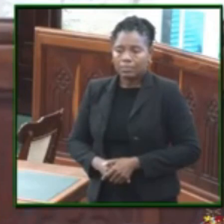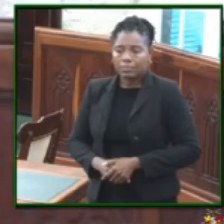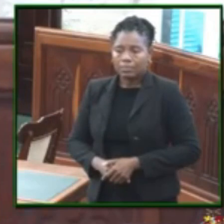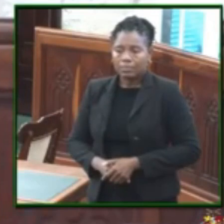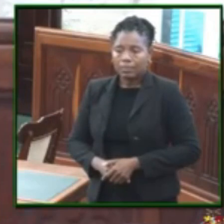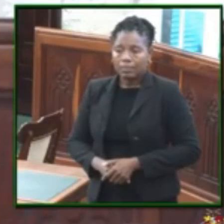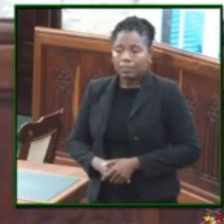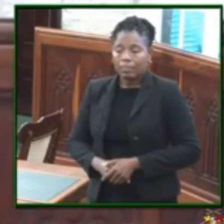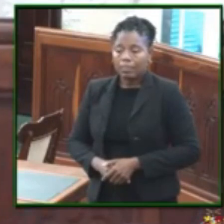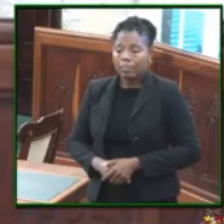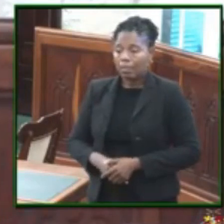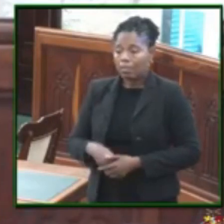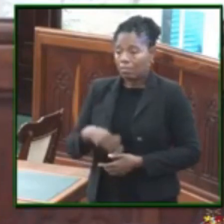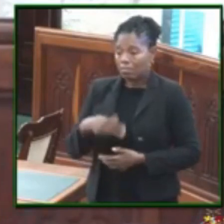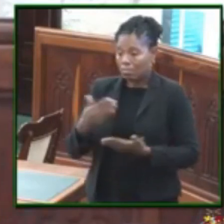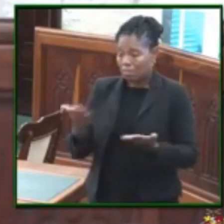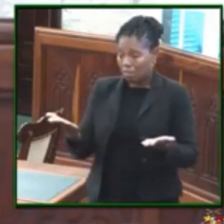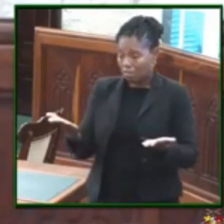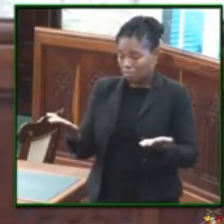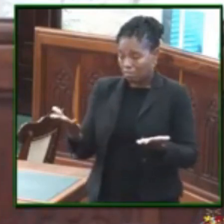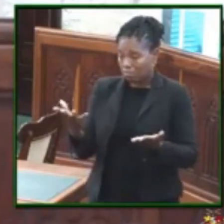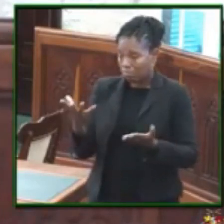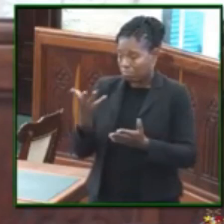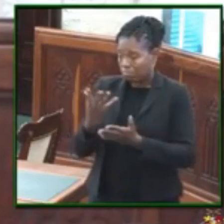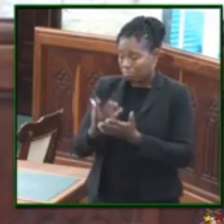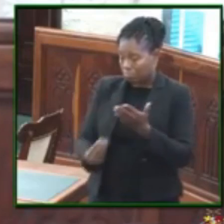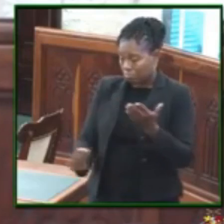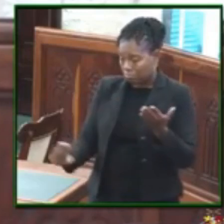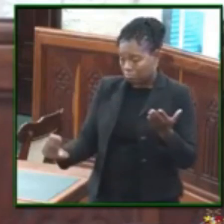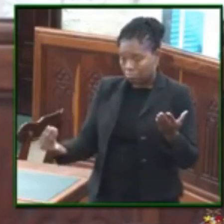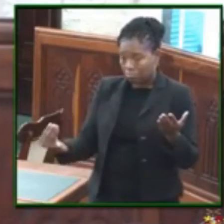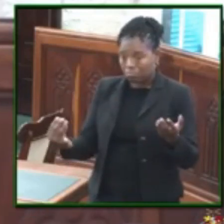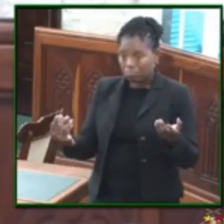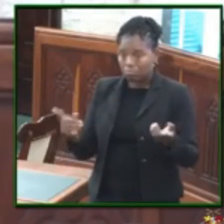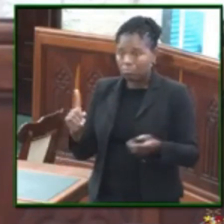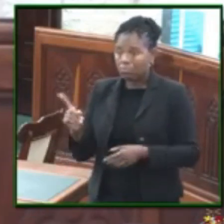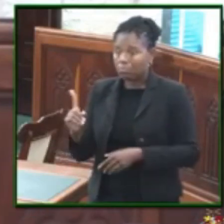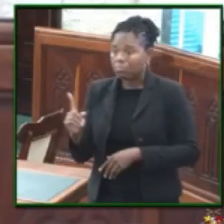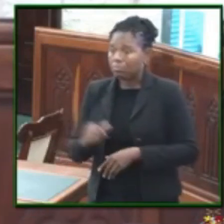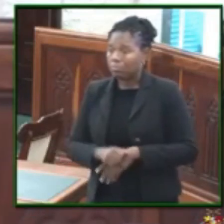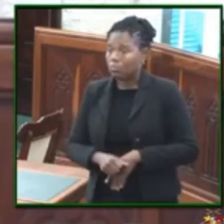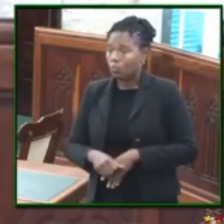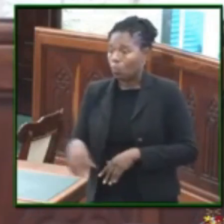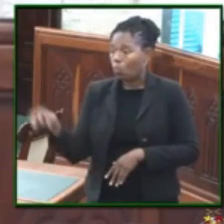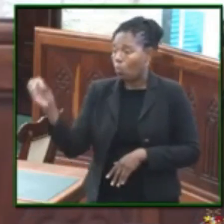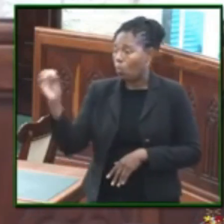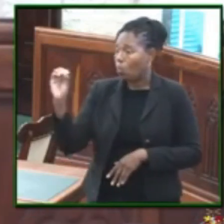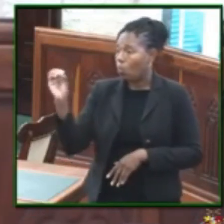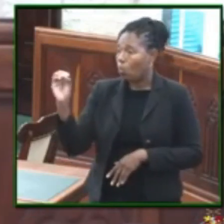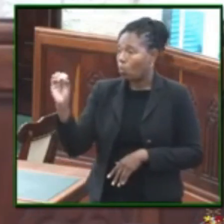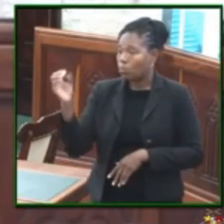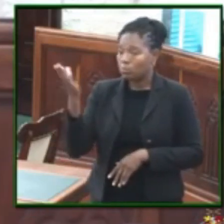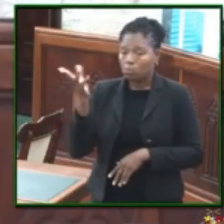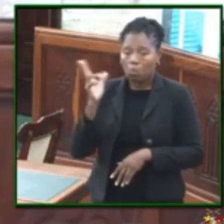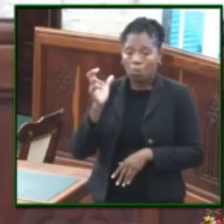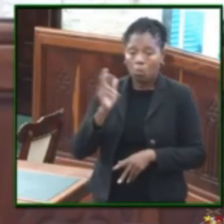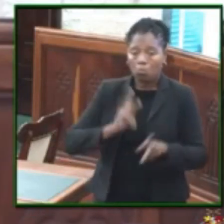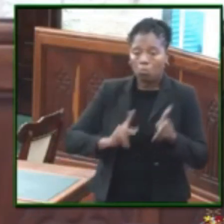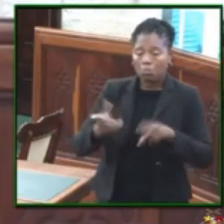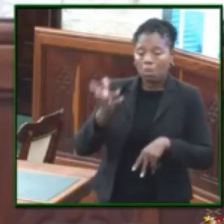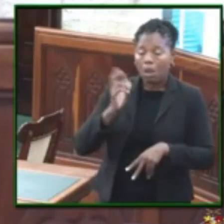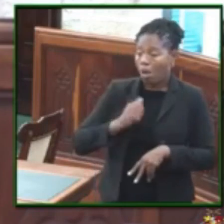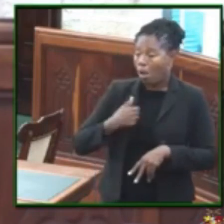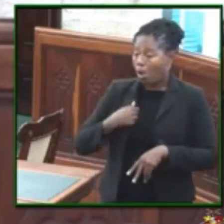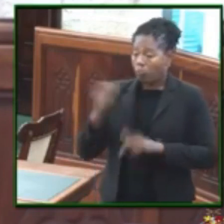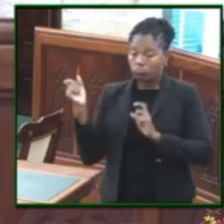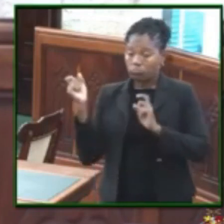where that Comey loan has gone. The people of Oistins heard that they got $5 million.